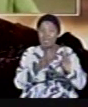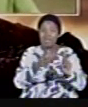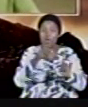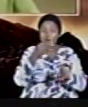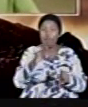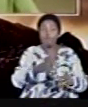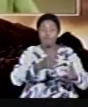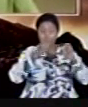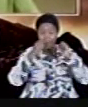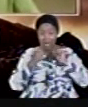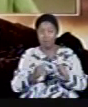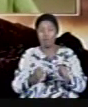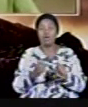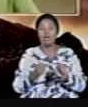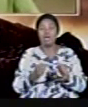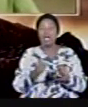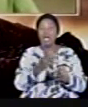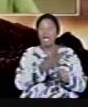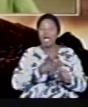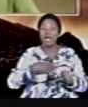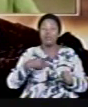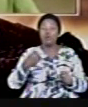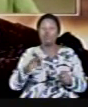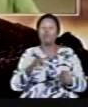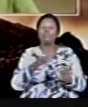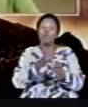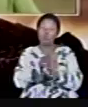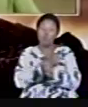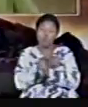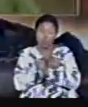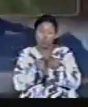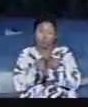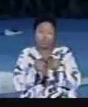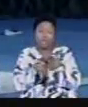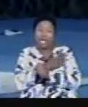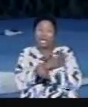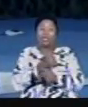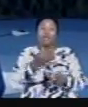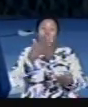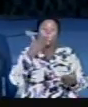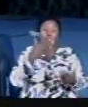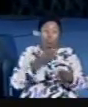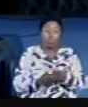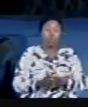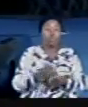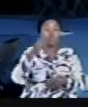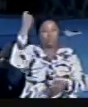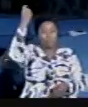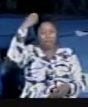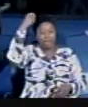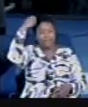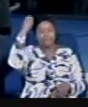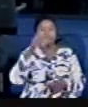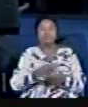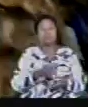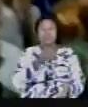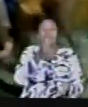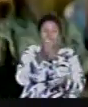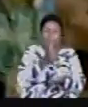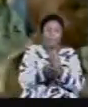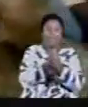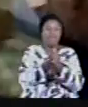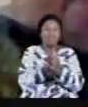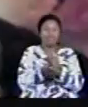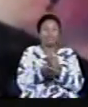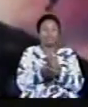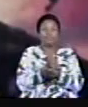power, and of love, and of a sound mind. Amen. Amen.